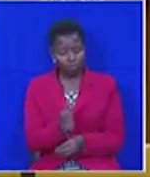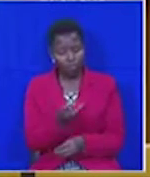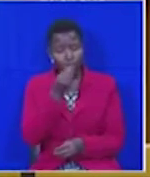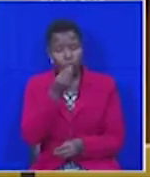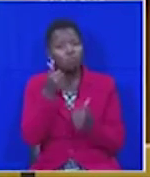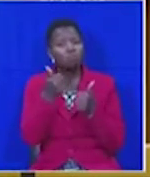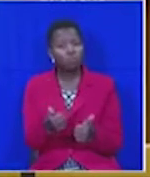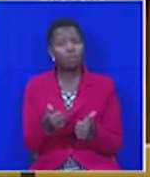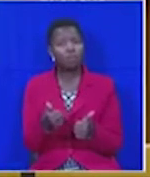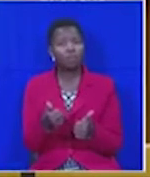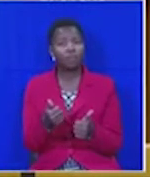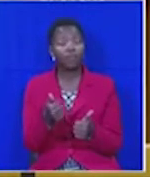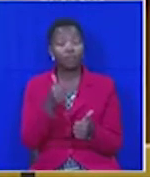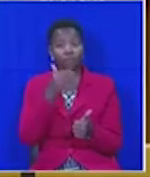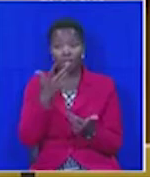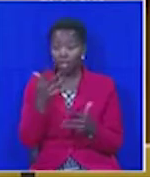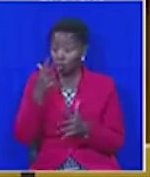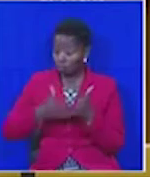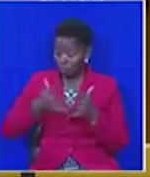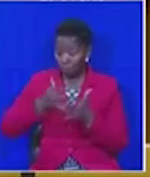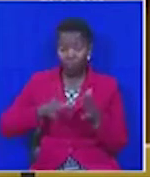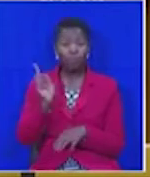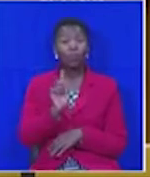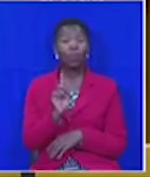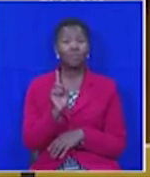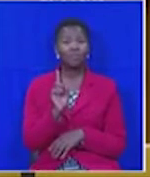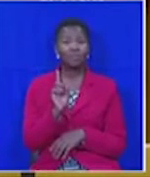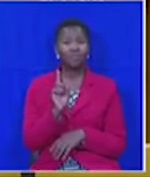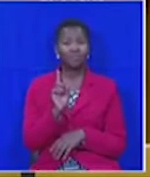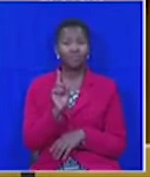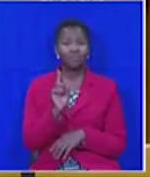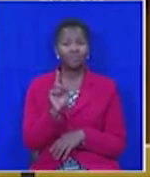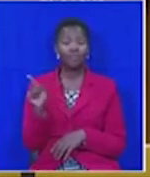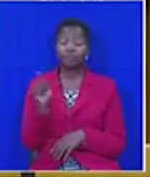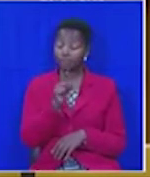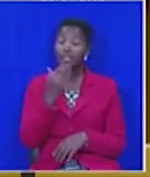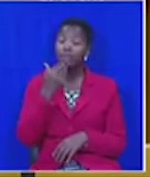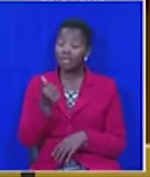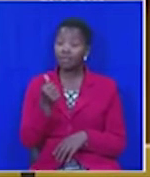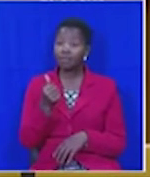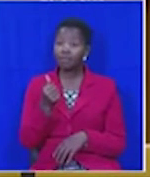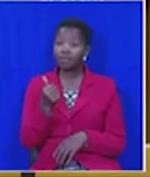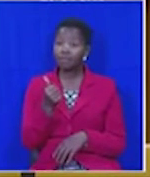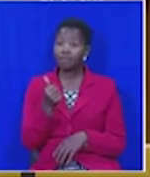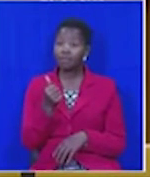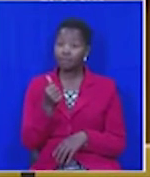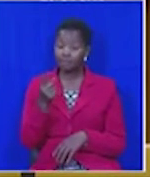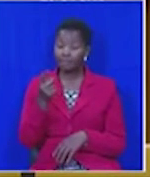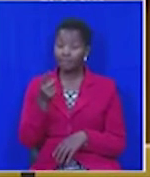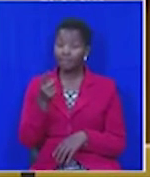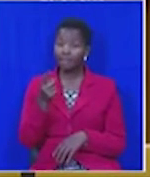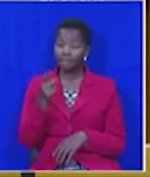of life and death. It's not a joke. We should actually, be